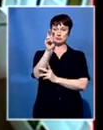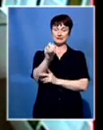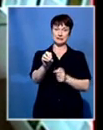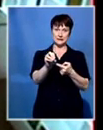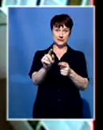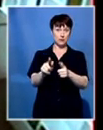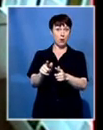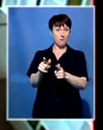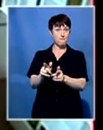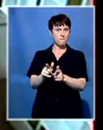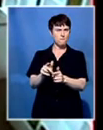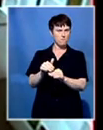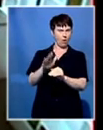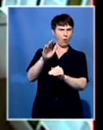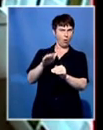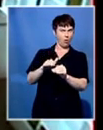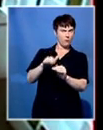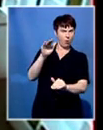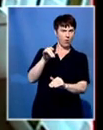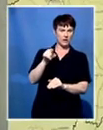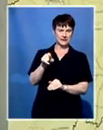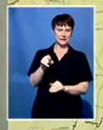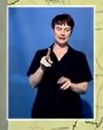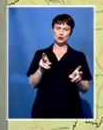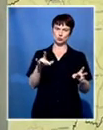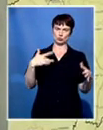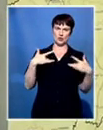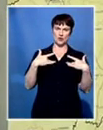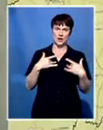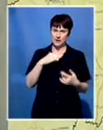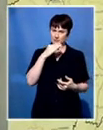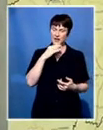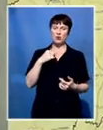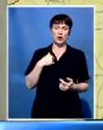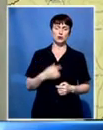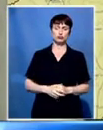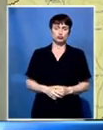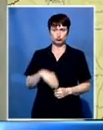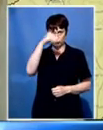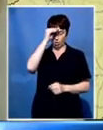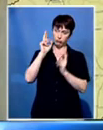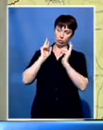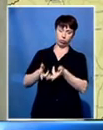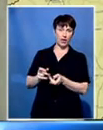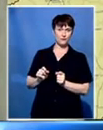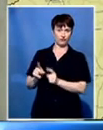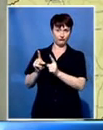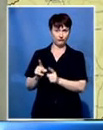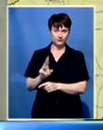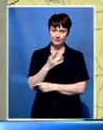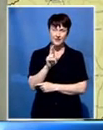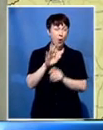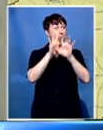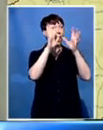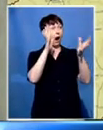worrying. Leave this to the police only. Even the most professional police service in the world would not be able, all